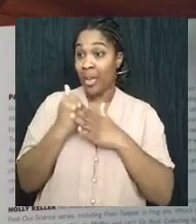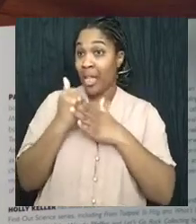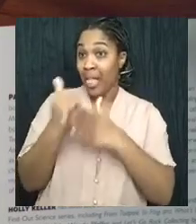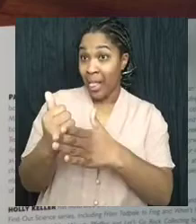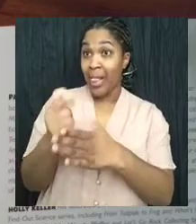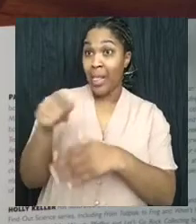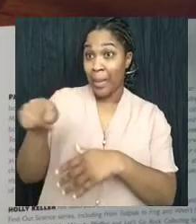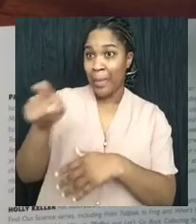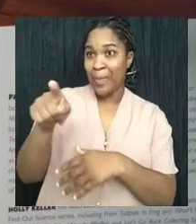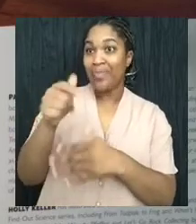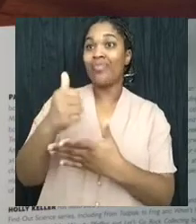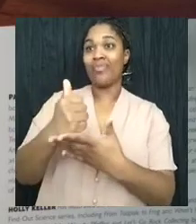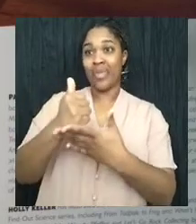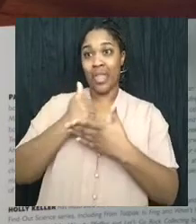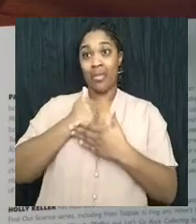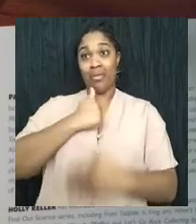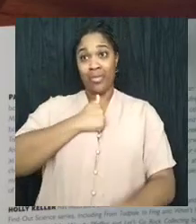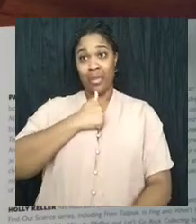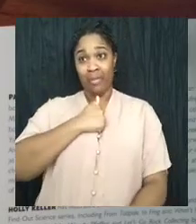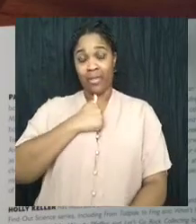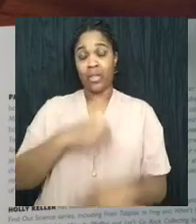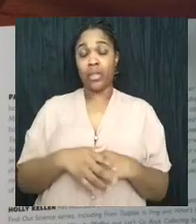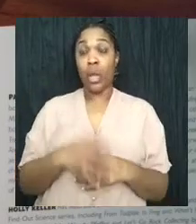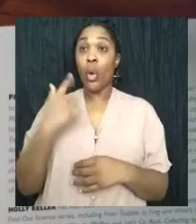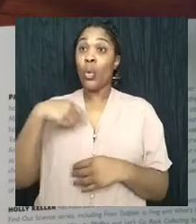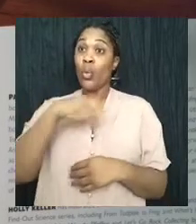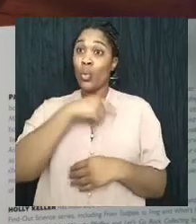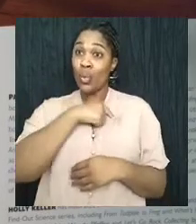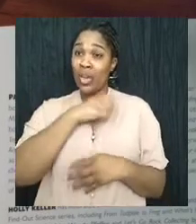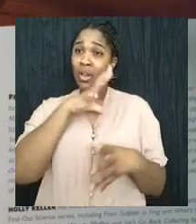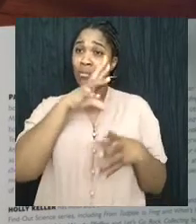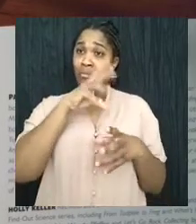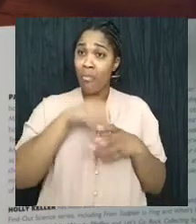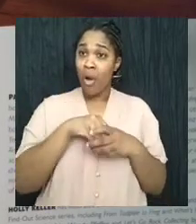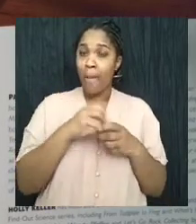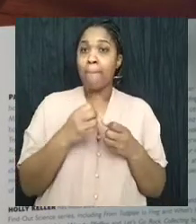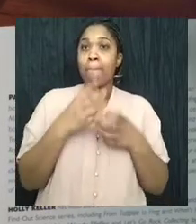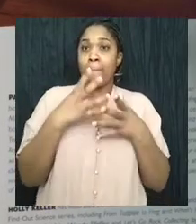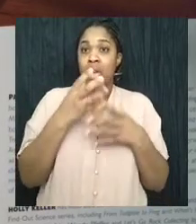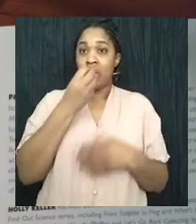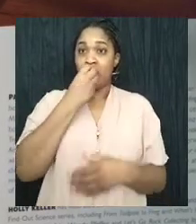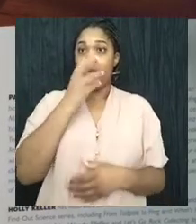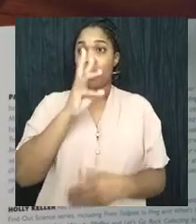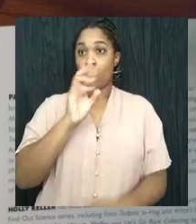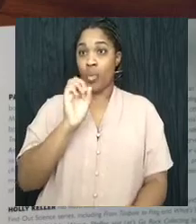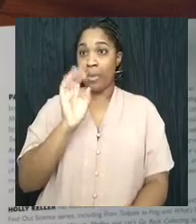help ourselves. We too are part of many food webs.